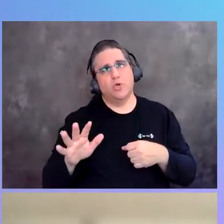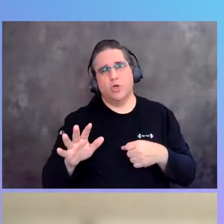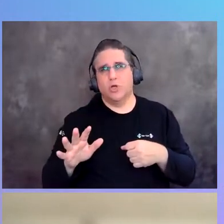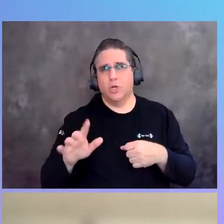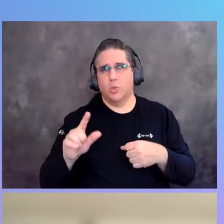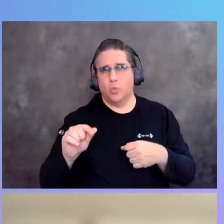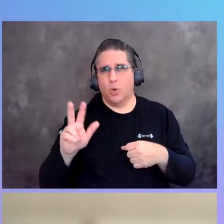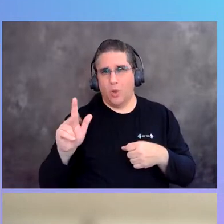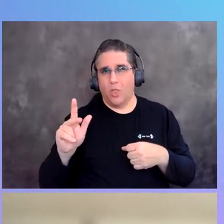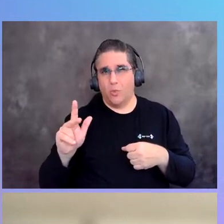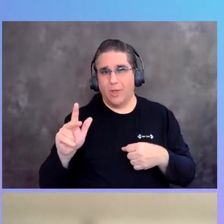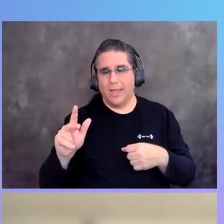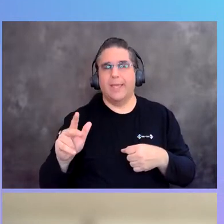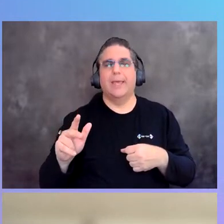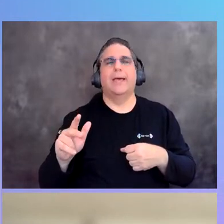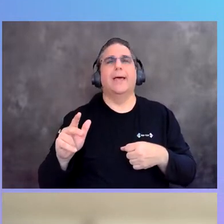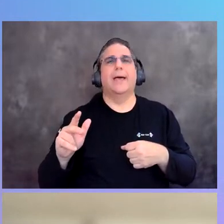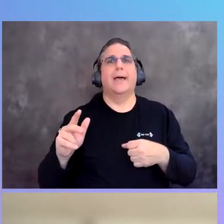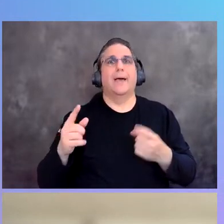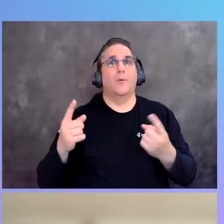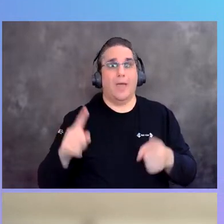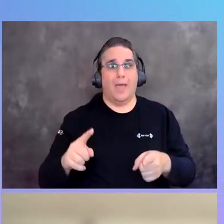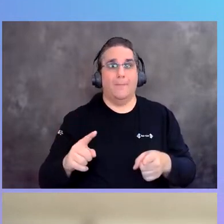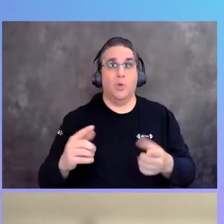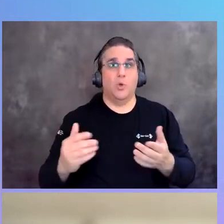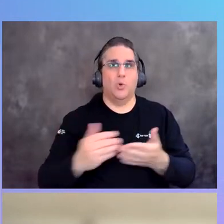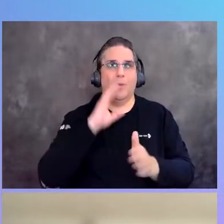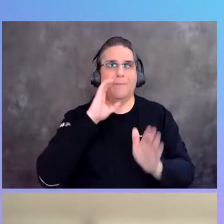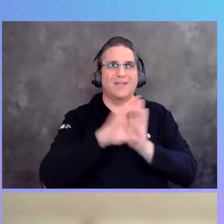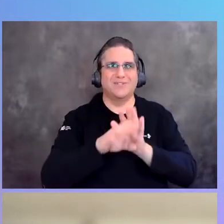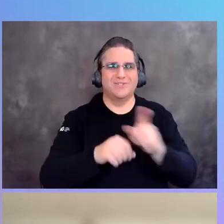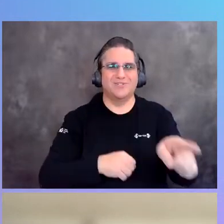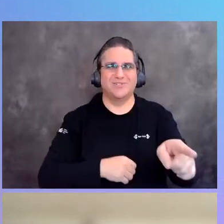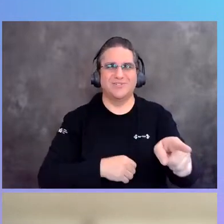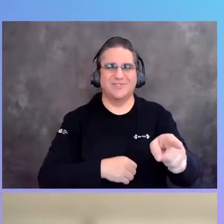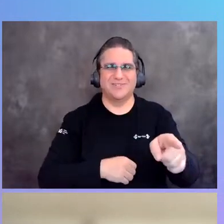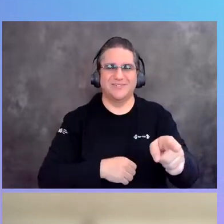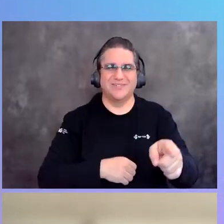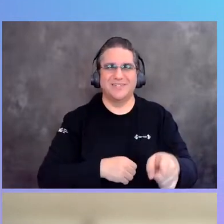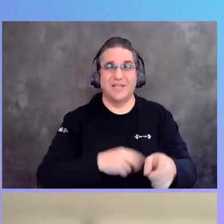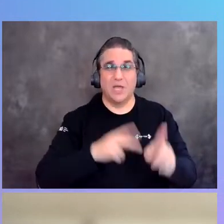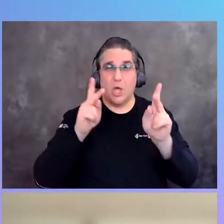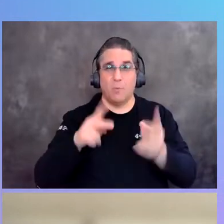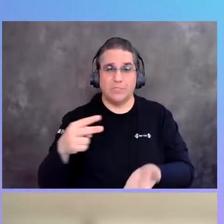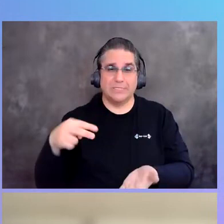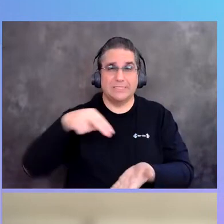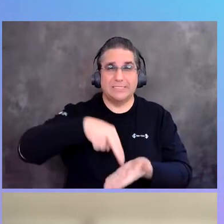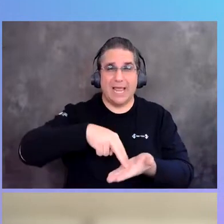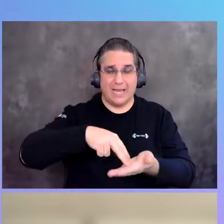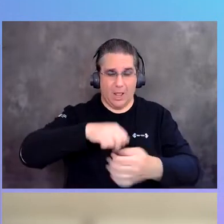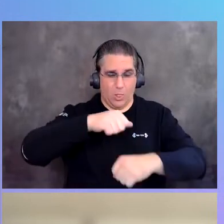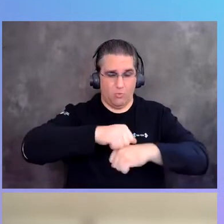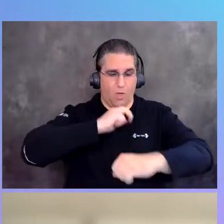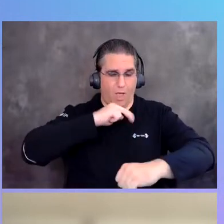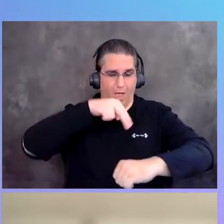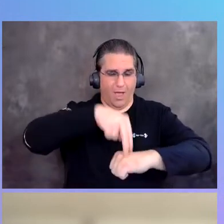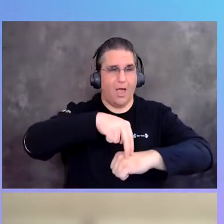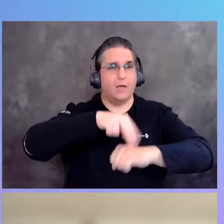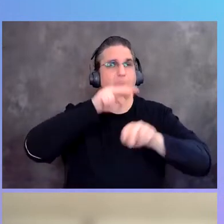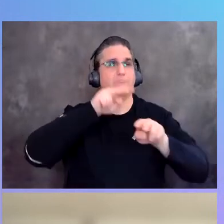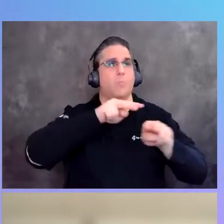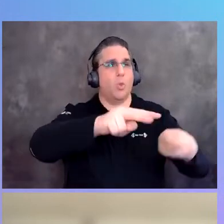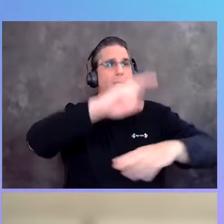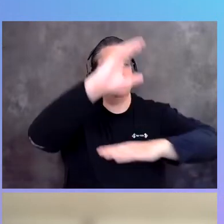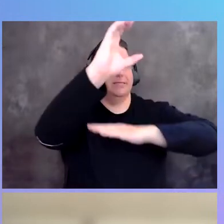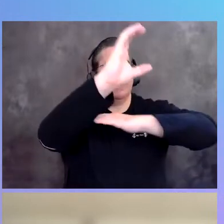2023. And, the image on the right shows someone standing on a rock looking to the sunset, and they've landed on the shore. So we